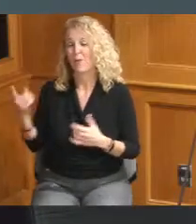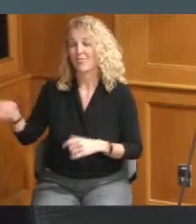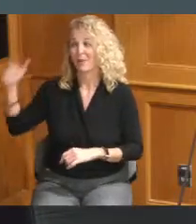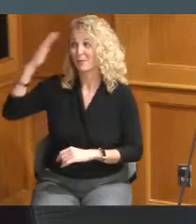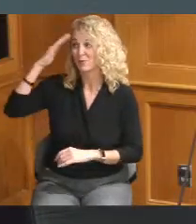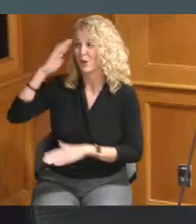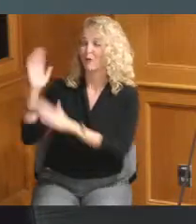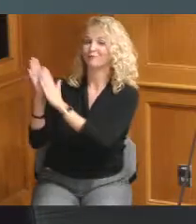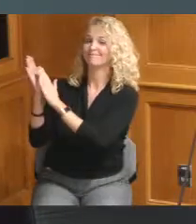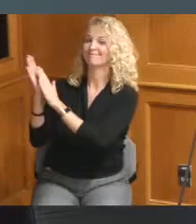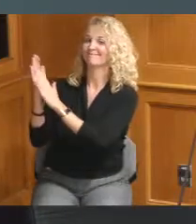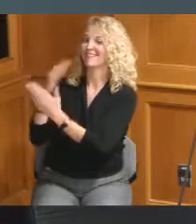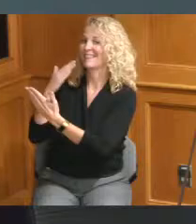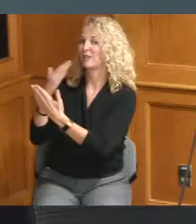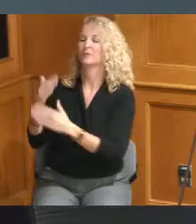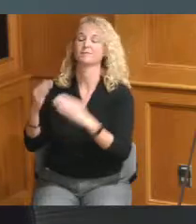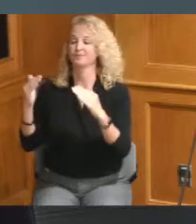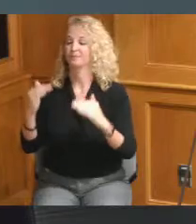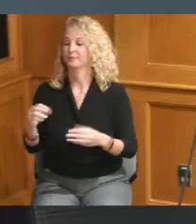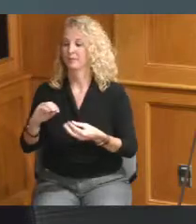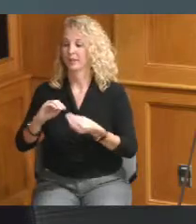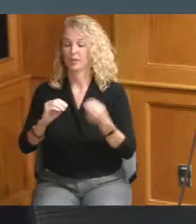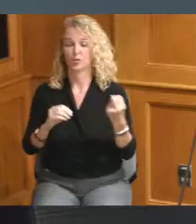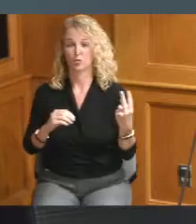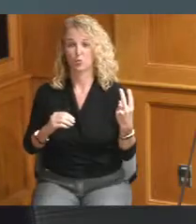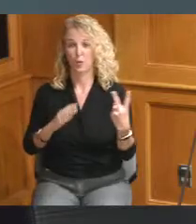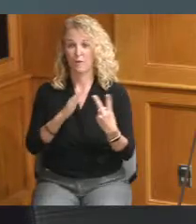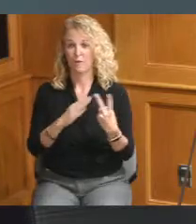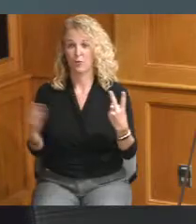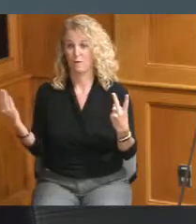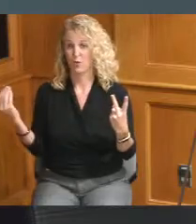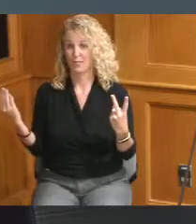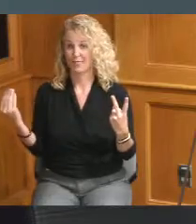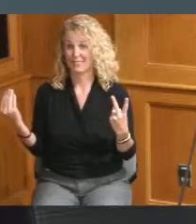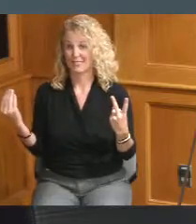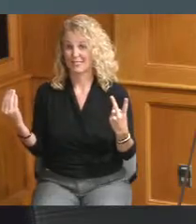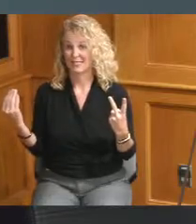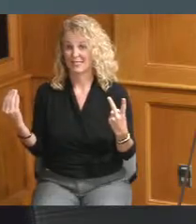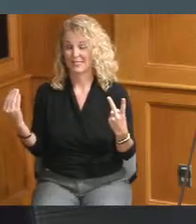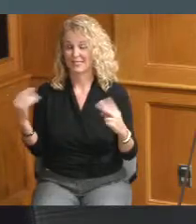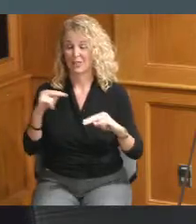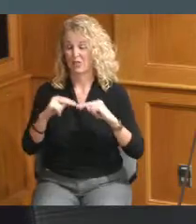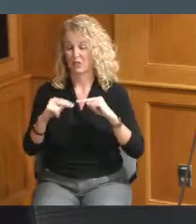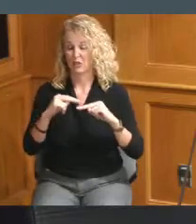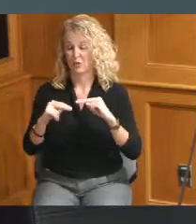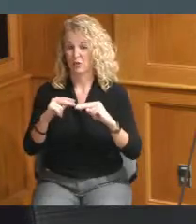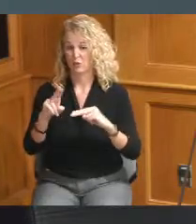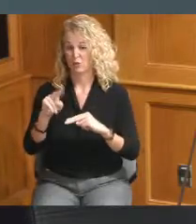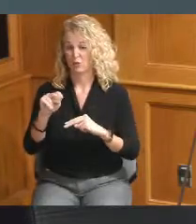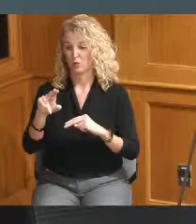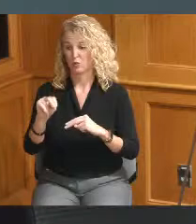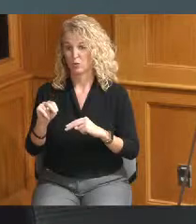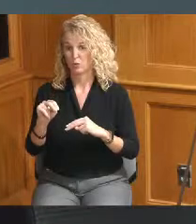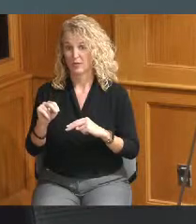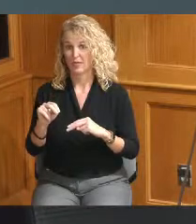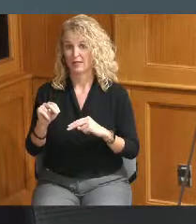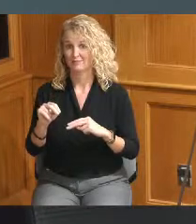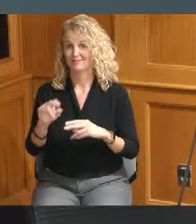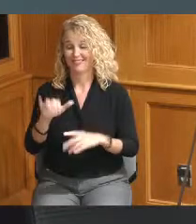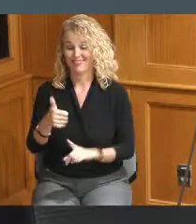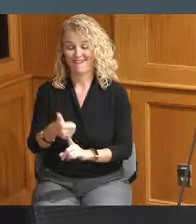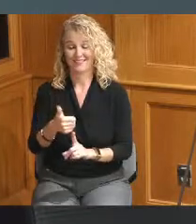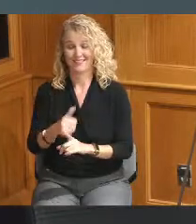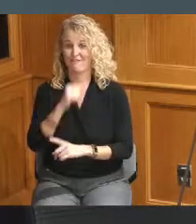that. Item 12 through 14, the collective bargaining that was done by our staff, that's not an